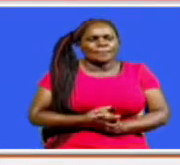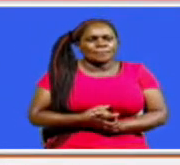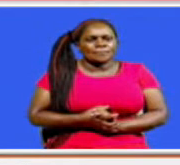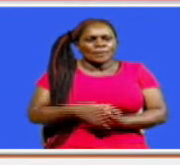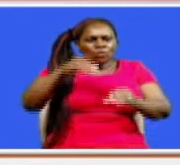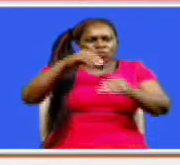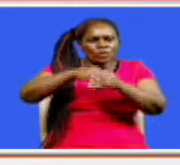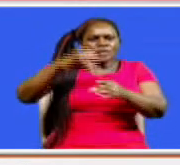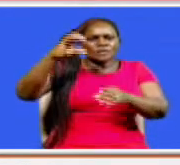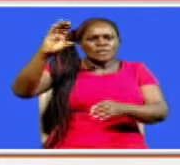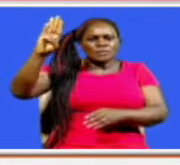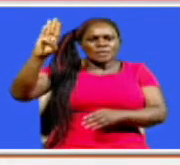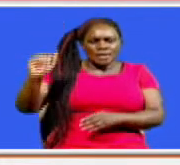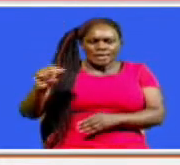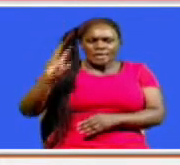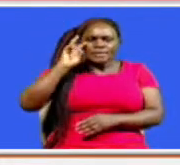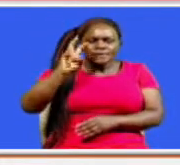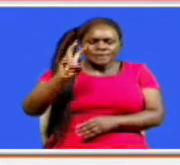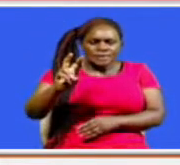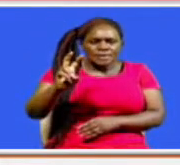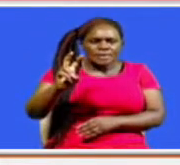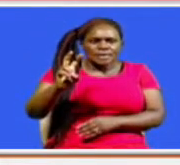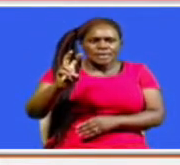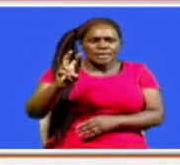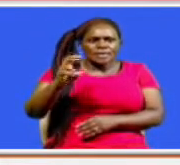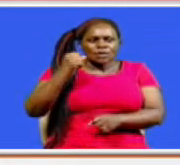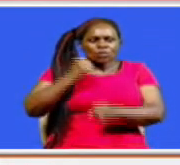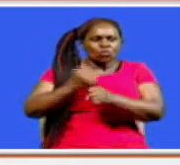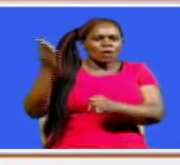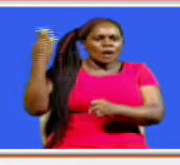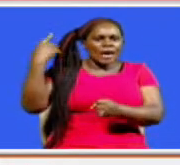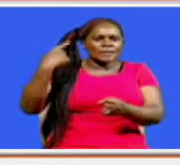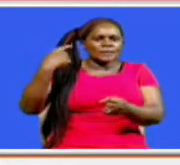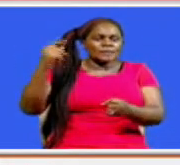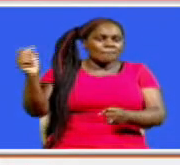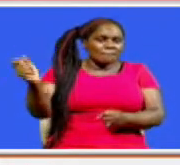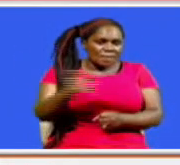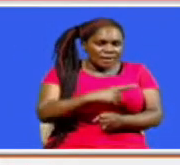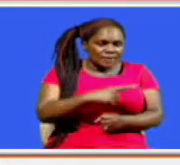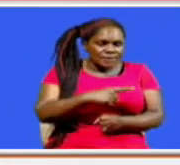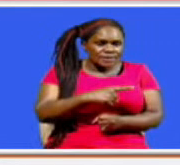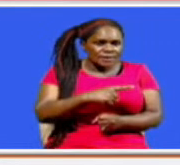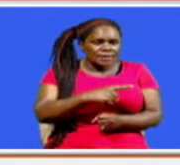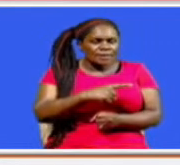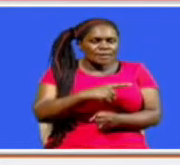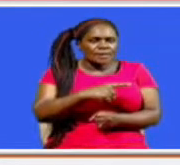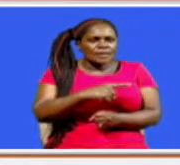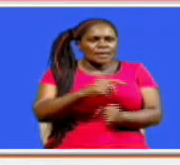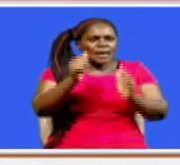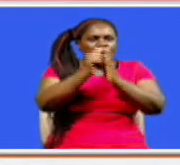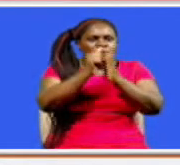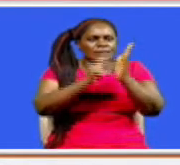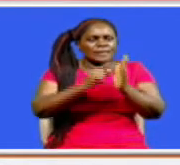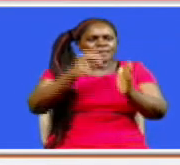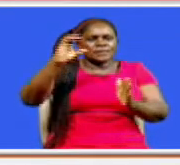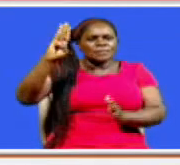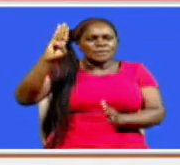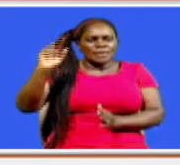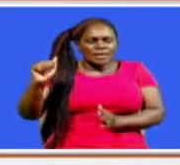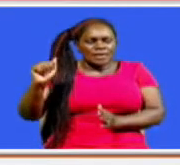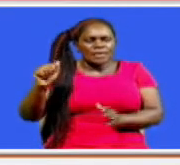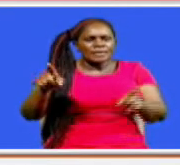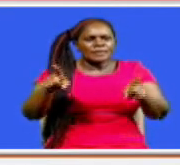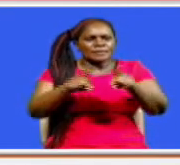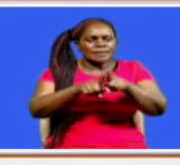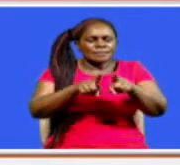Okay. And look at what we did last month, the addendum of the CBA, which was, of